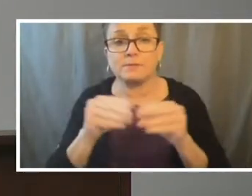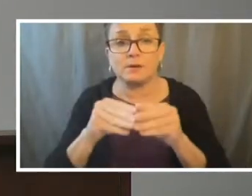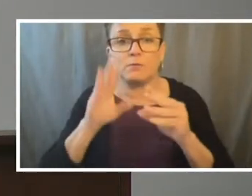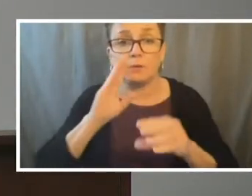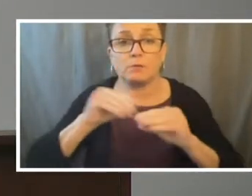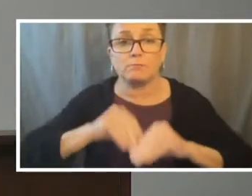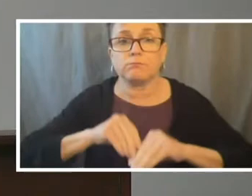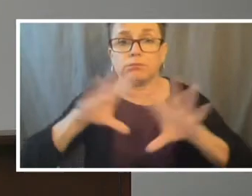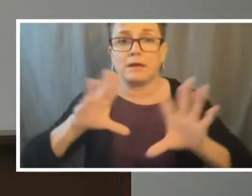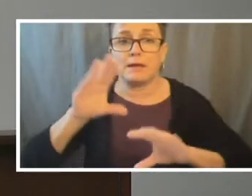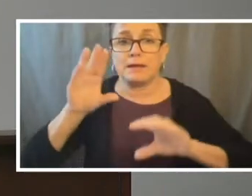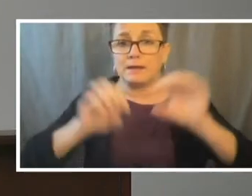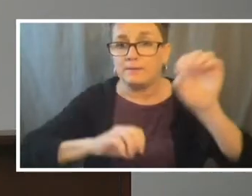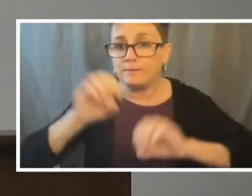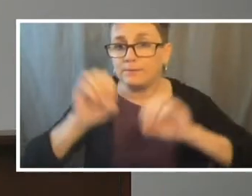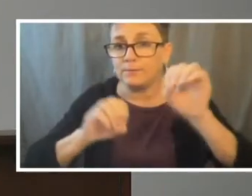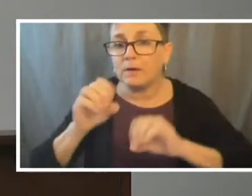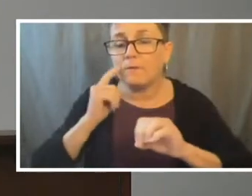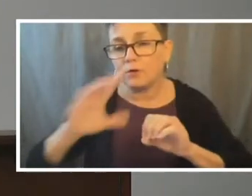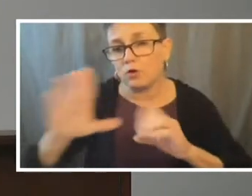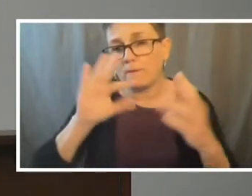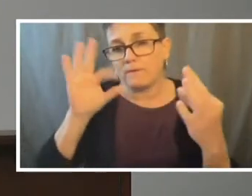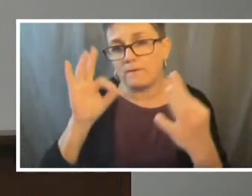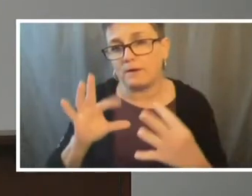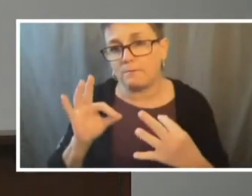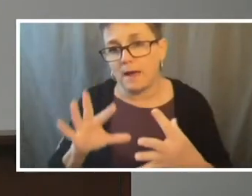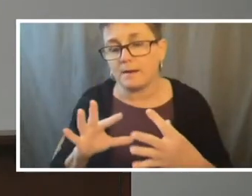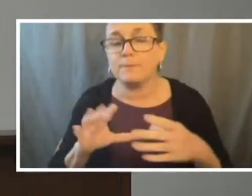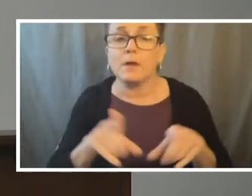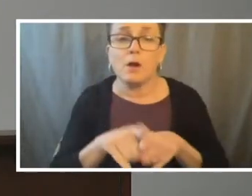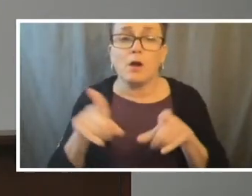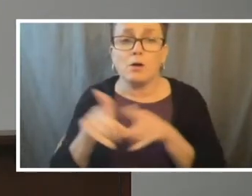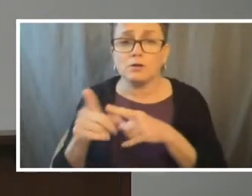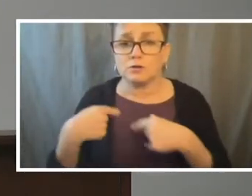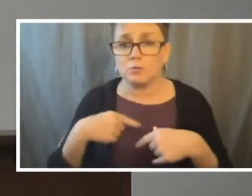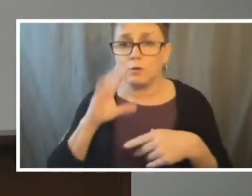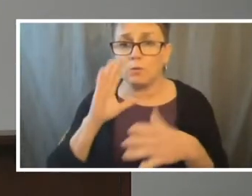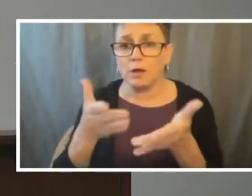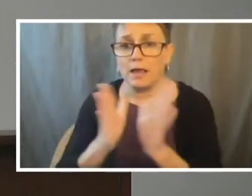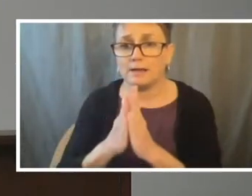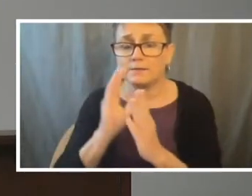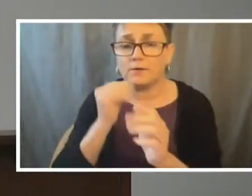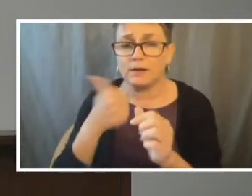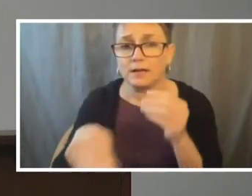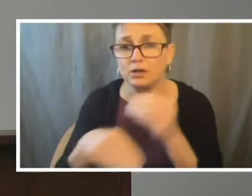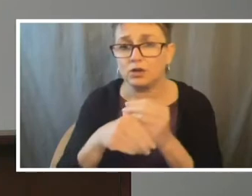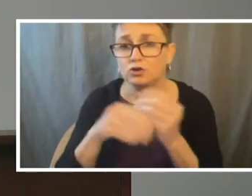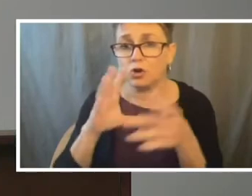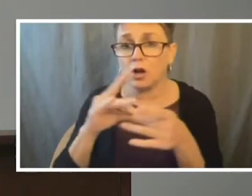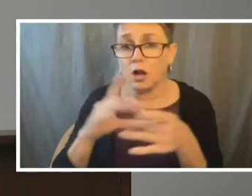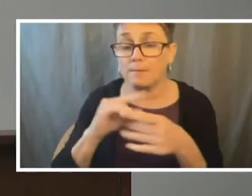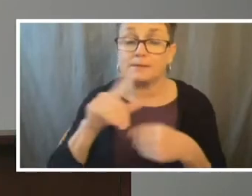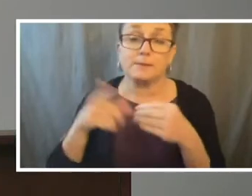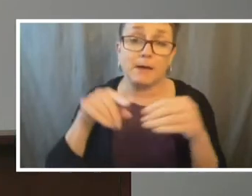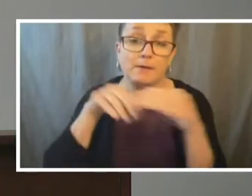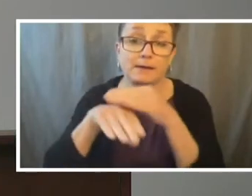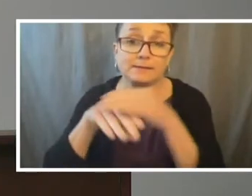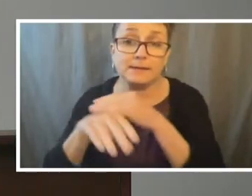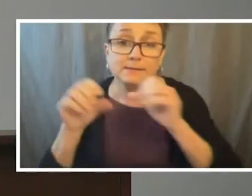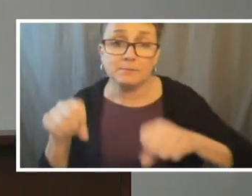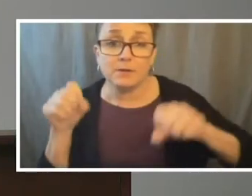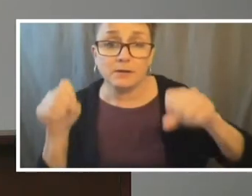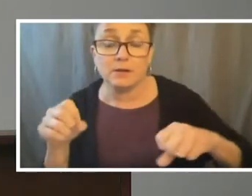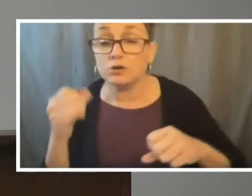event. Also, we'll be asking about any additional comments you have regarding accessibility. So if you didn't make a comment today,